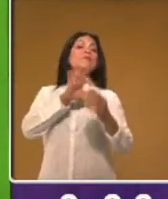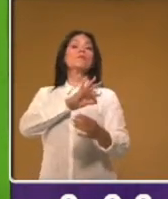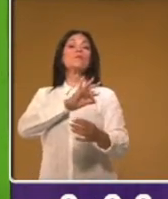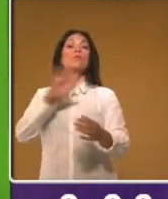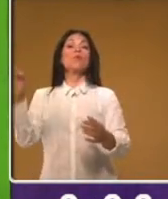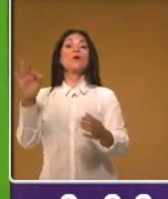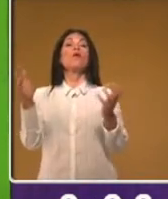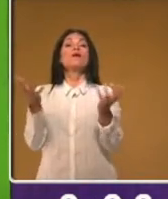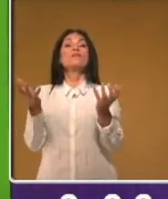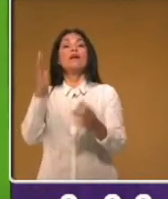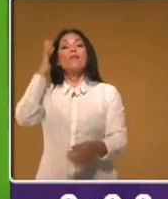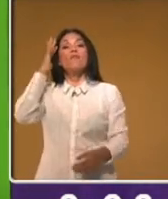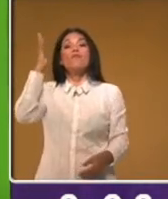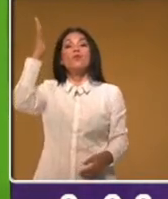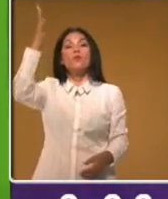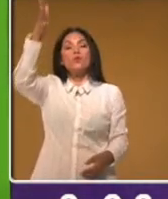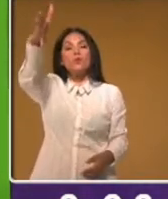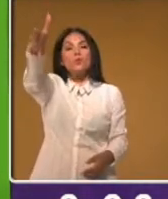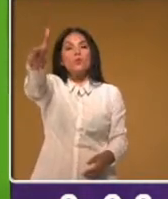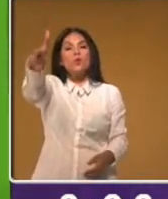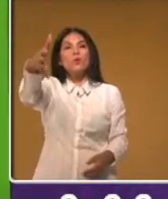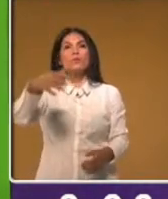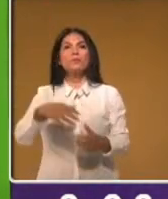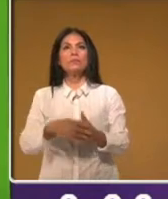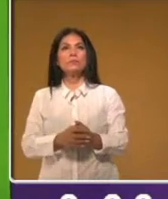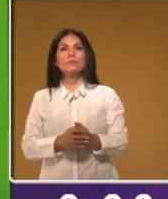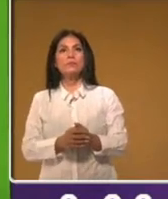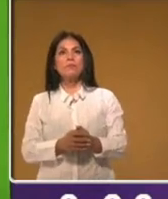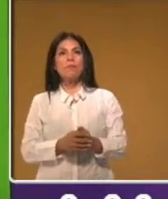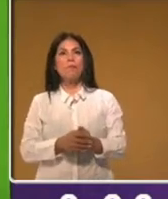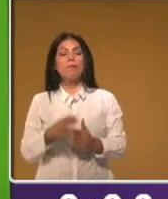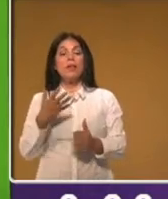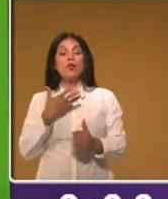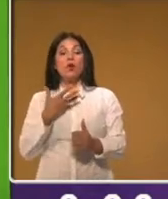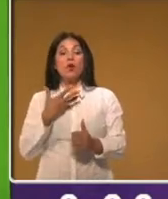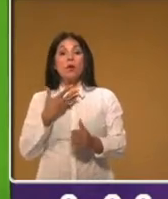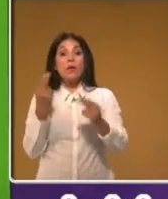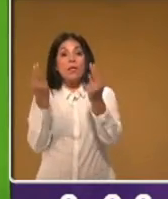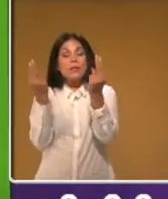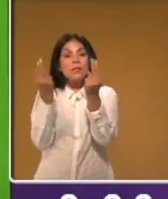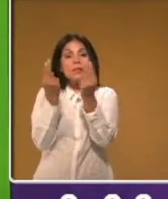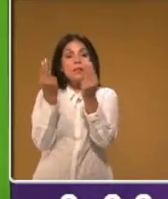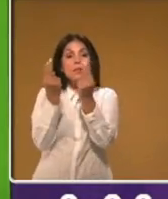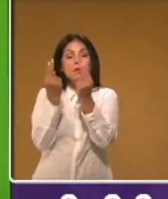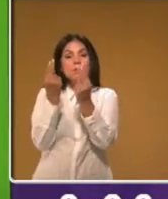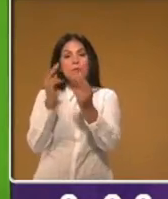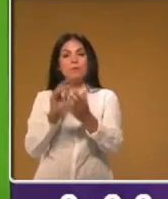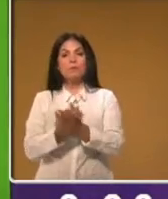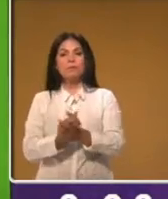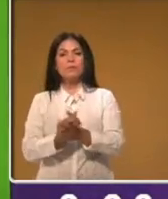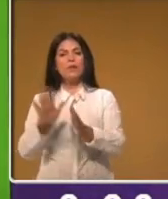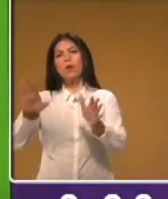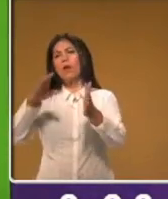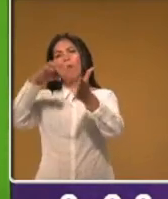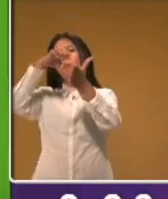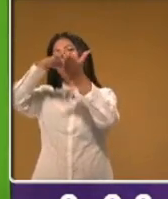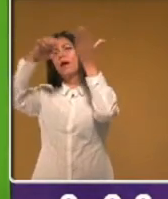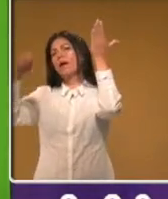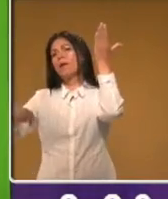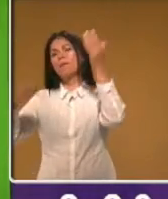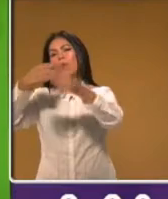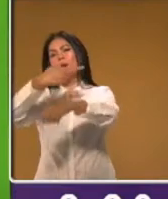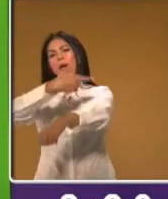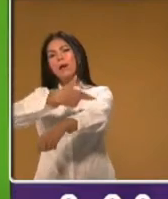want to express a future action, I have to use will. For example, if my solution is gonna